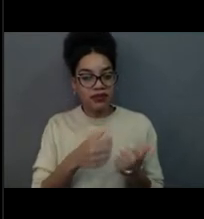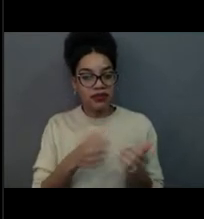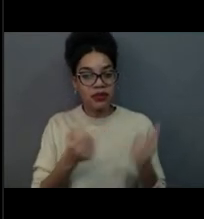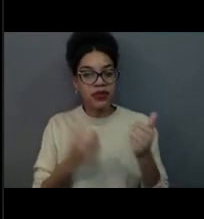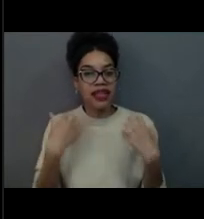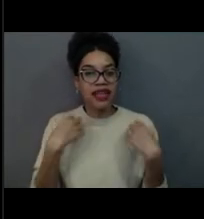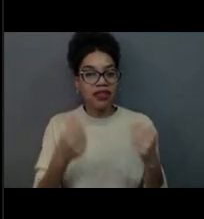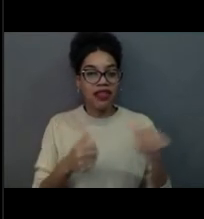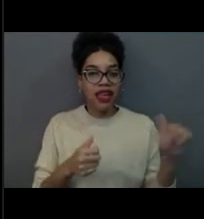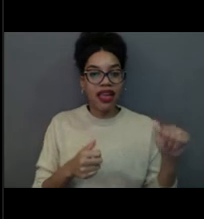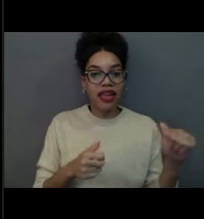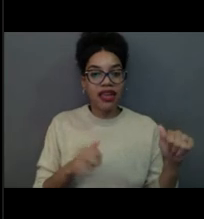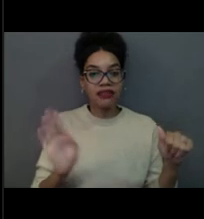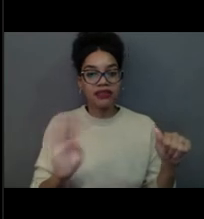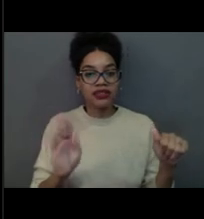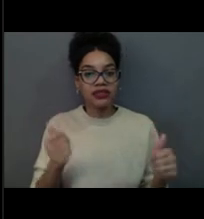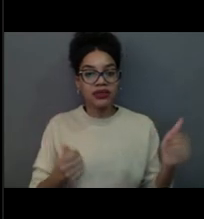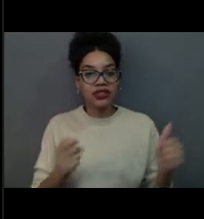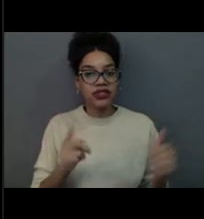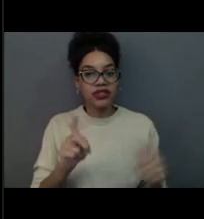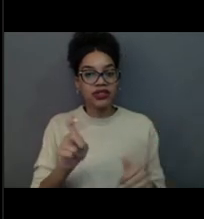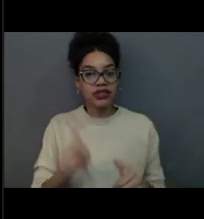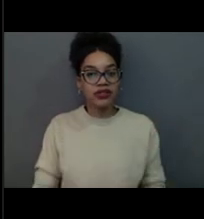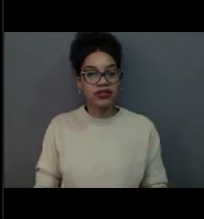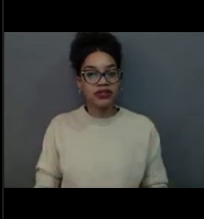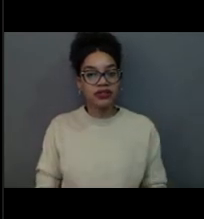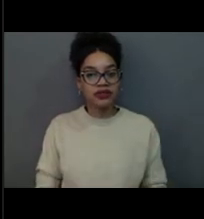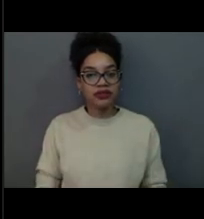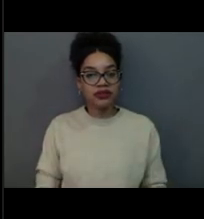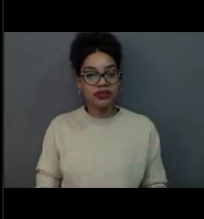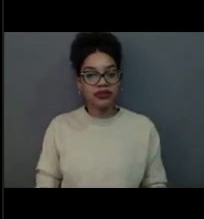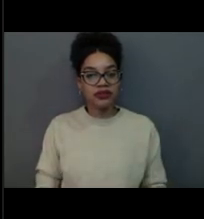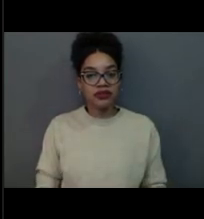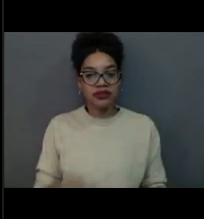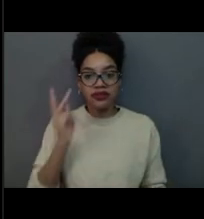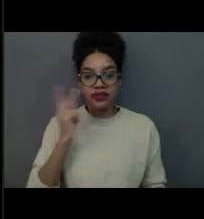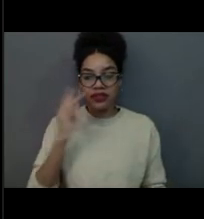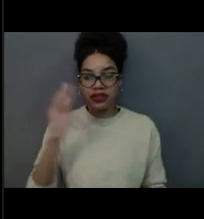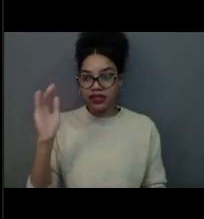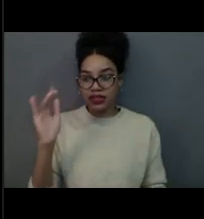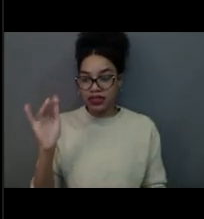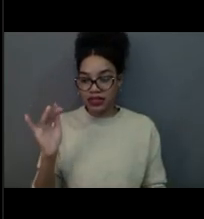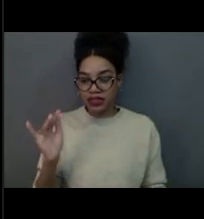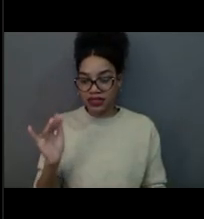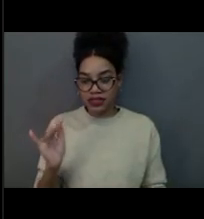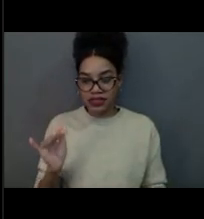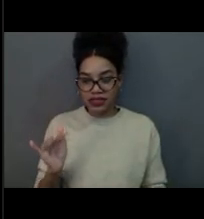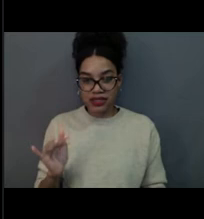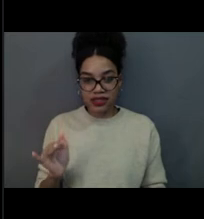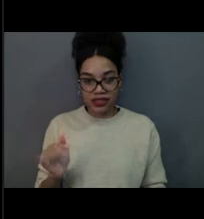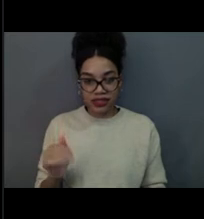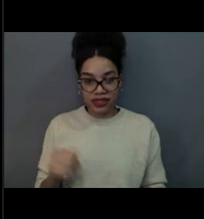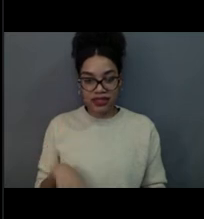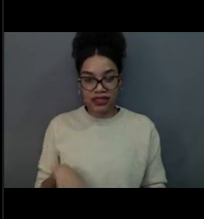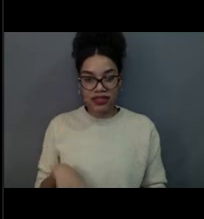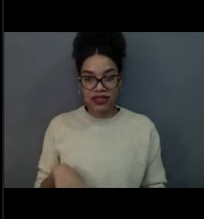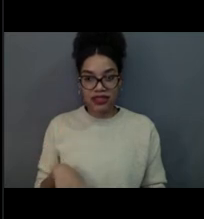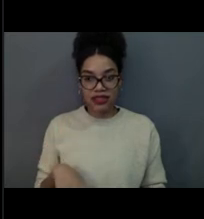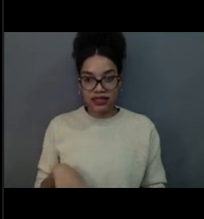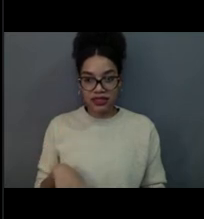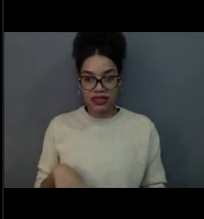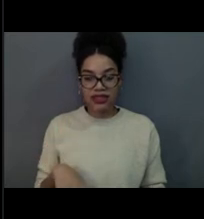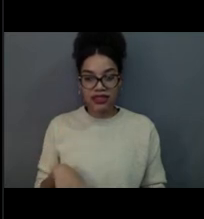or B? And let's see, Texas, Norma, Irene, Michaela, Sean,